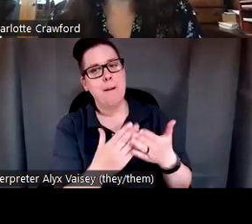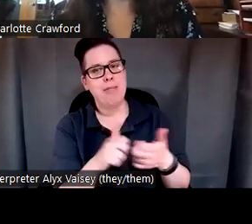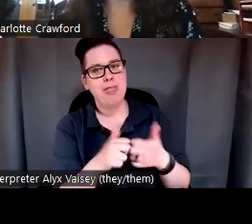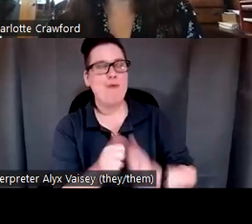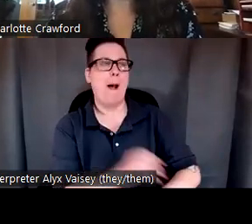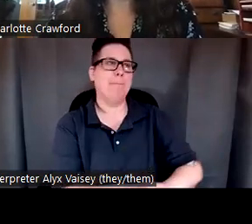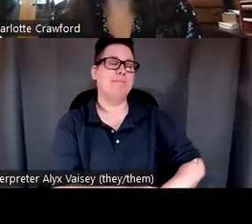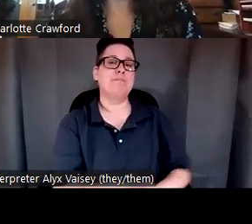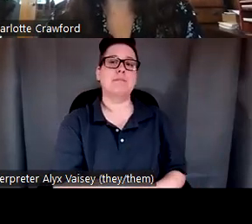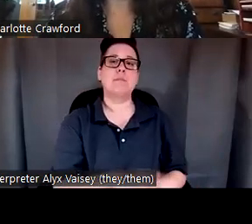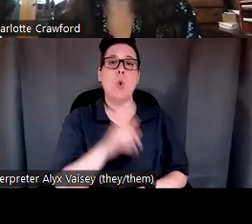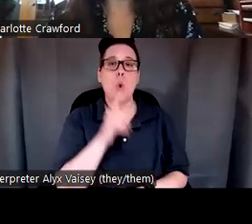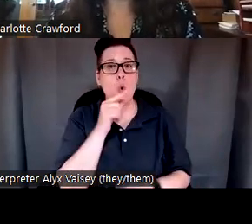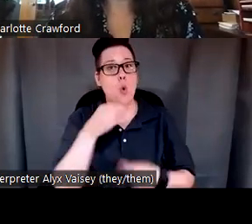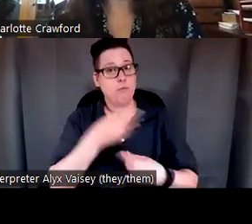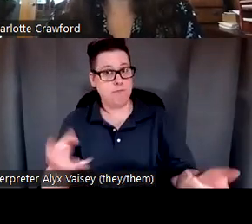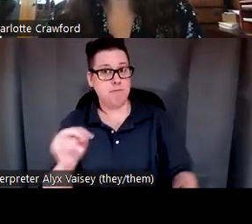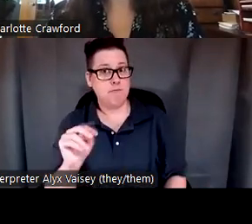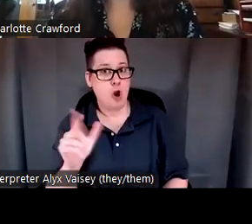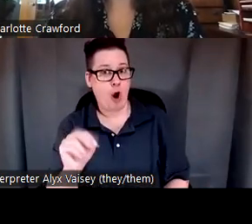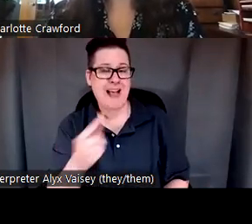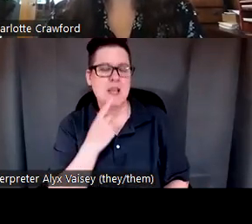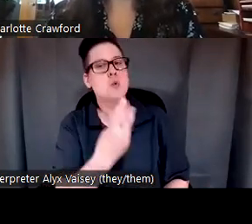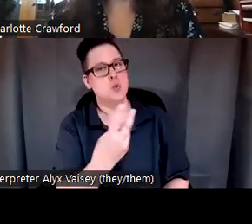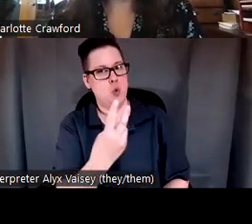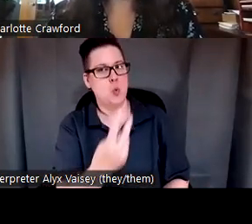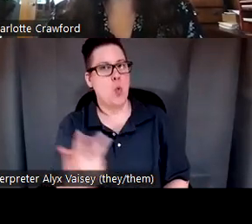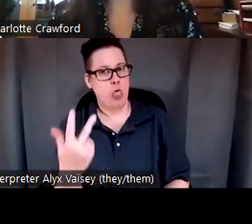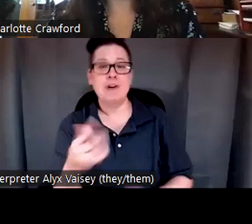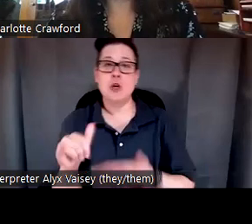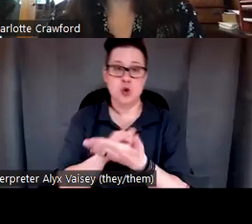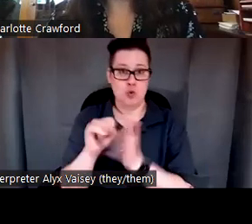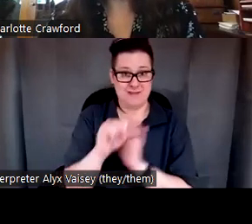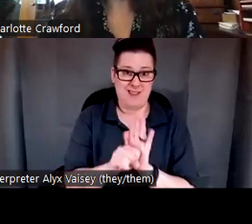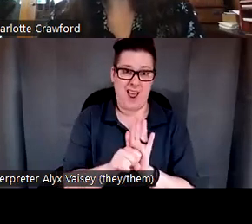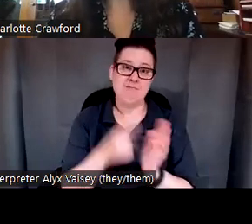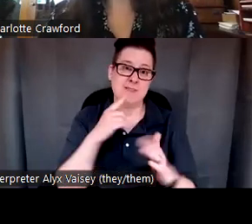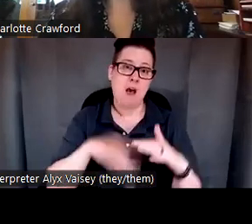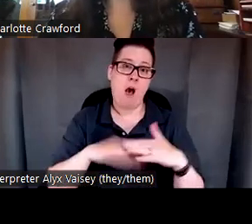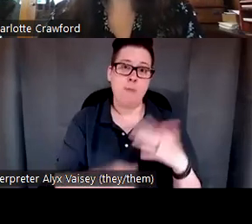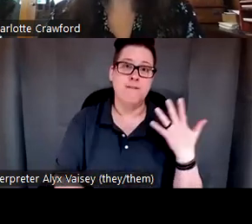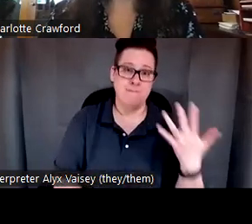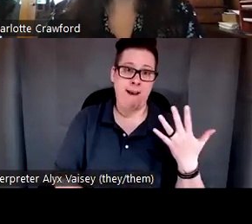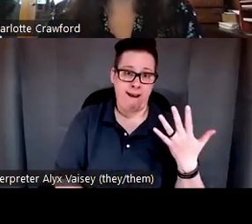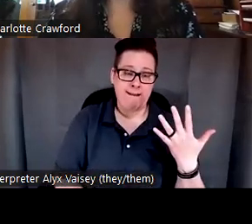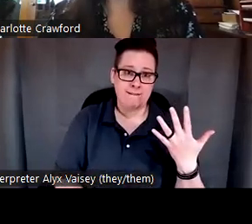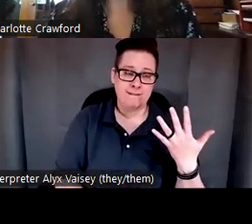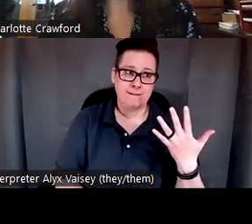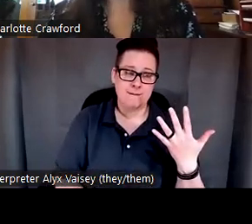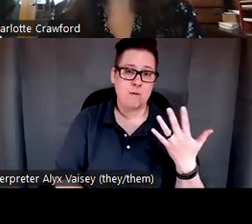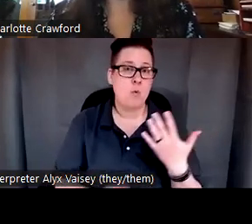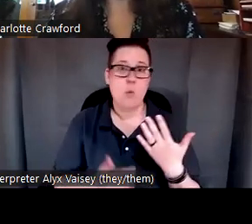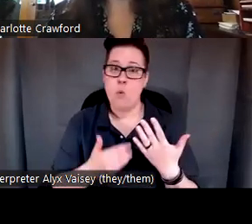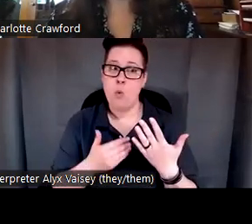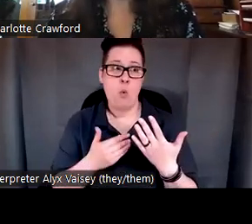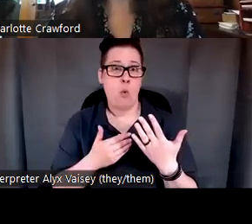The providers of Narcan say 2 to 3. New York State says 5. So whichever you have